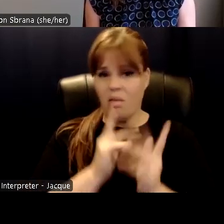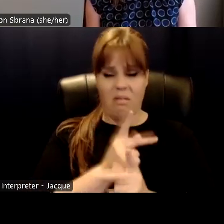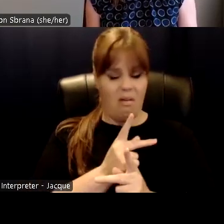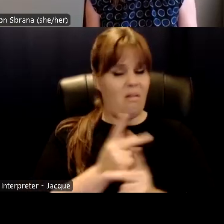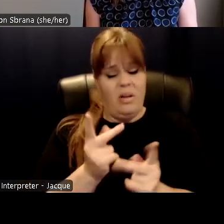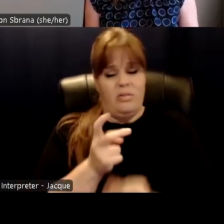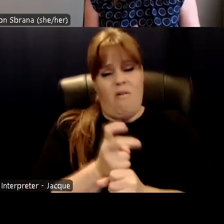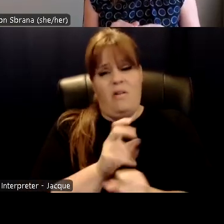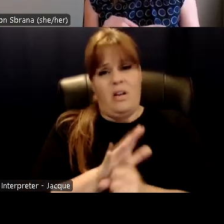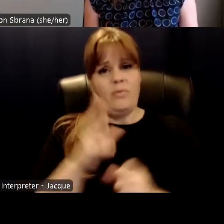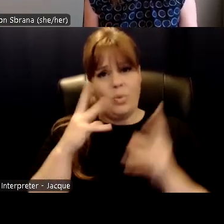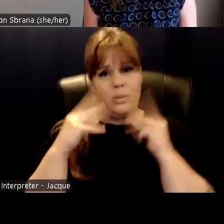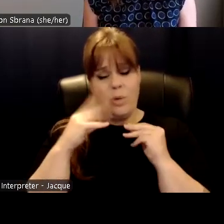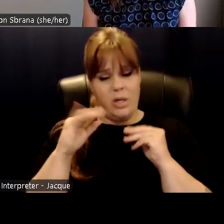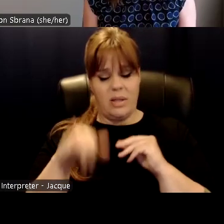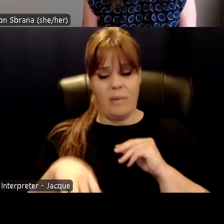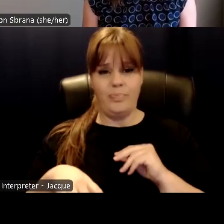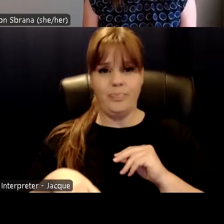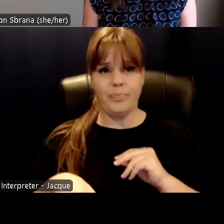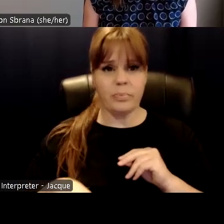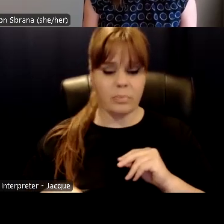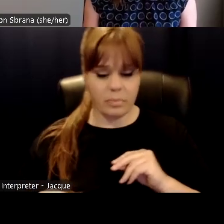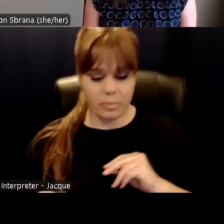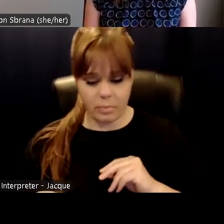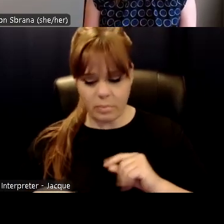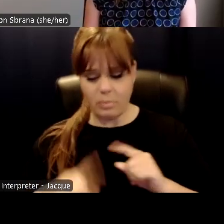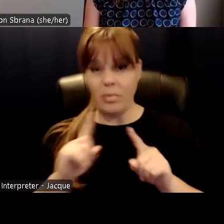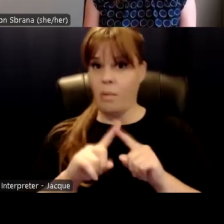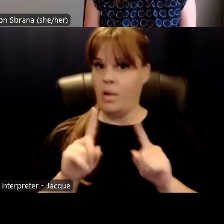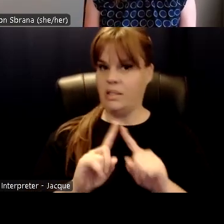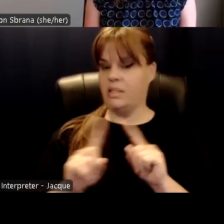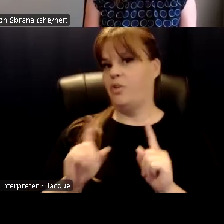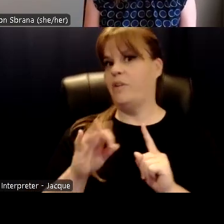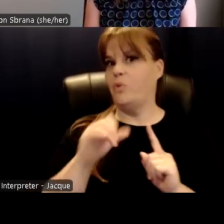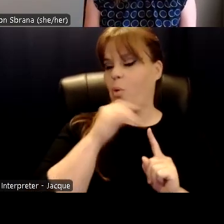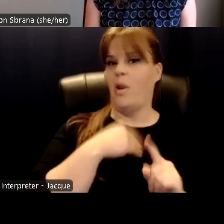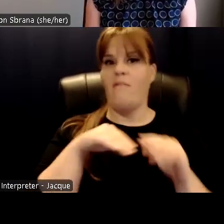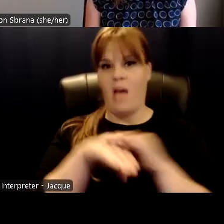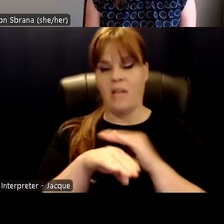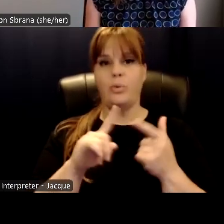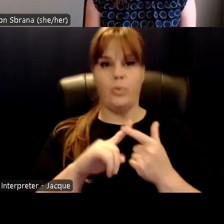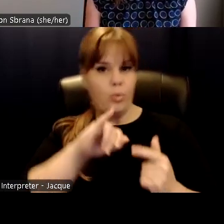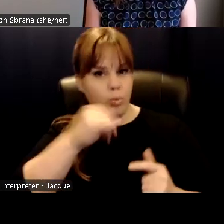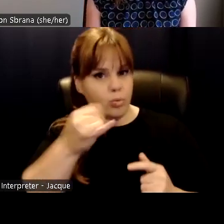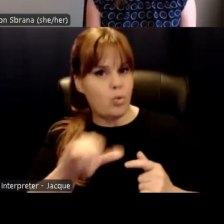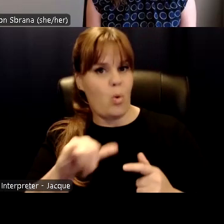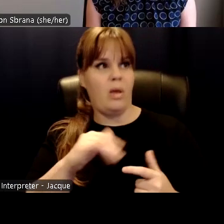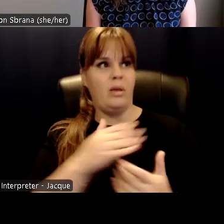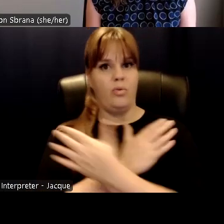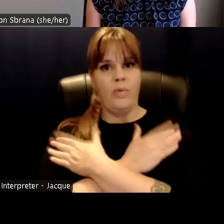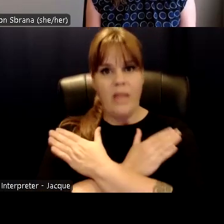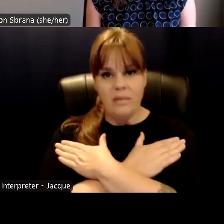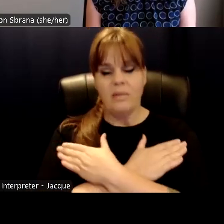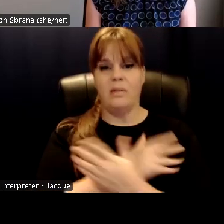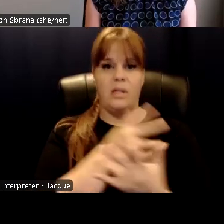go through that. But it's another thing when you don't have access to joy, to relaxation, and to